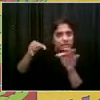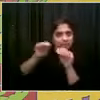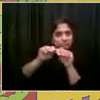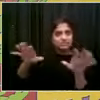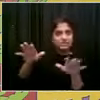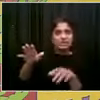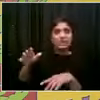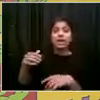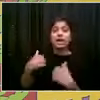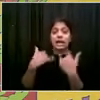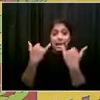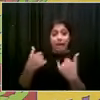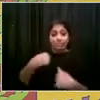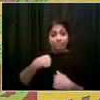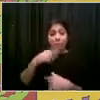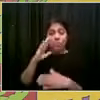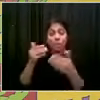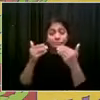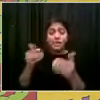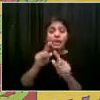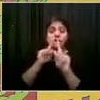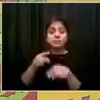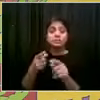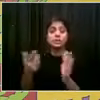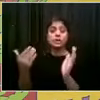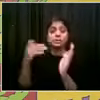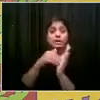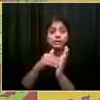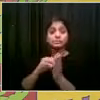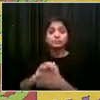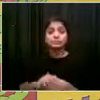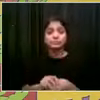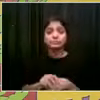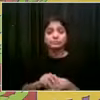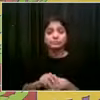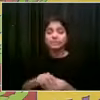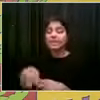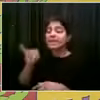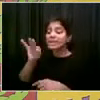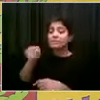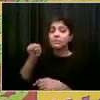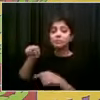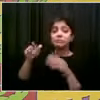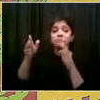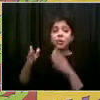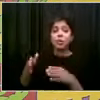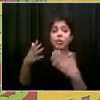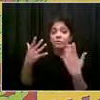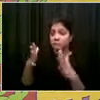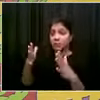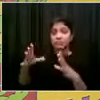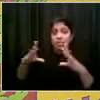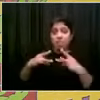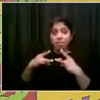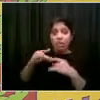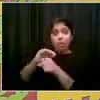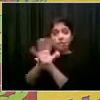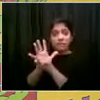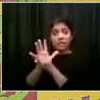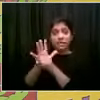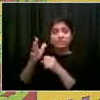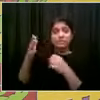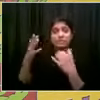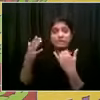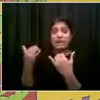specific question you ask about if someone had COVID recently, what's the right protocol? So, but to this bigger point about what natural immunity